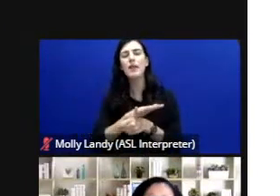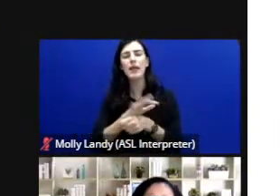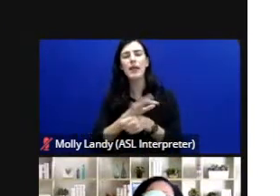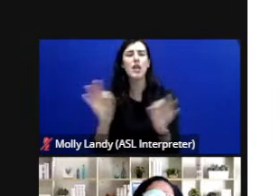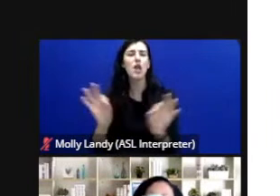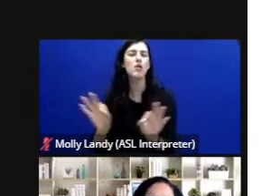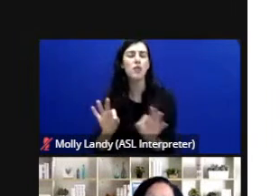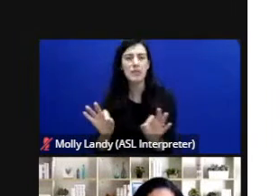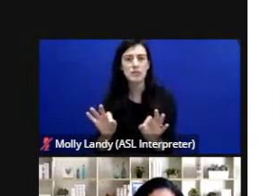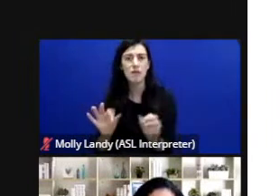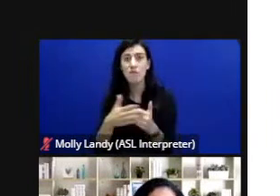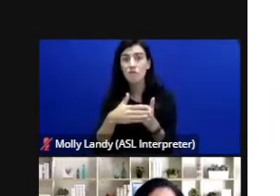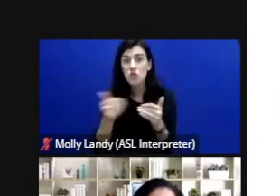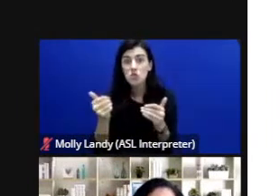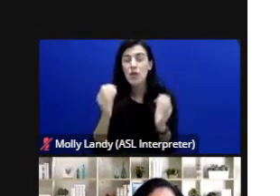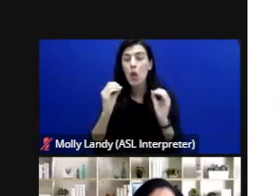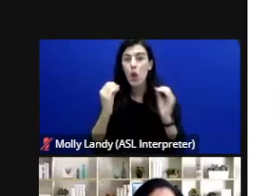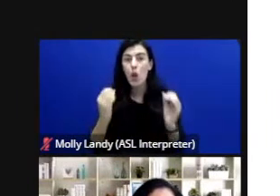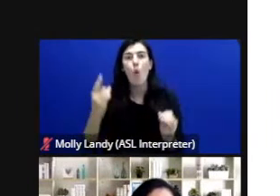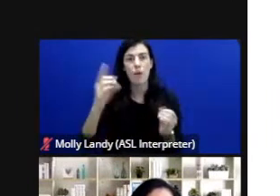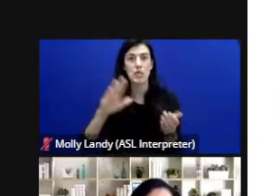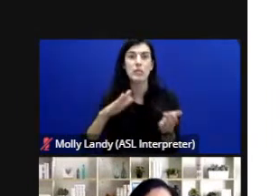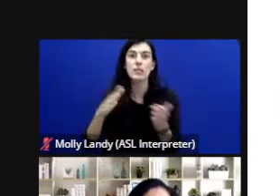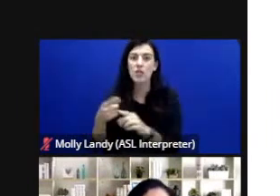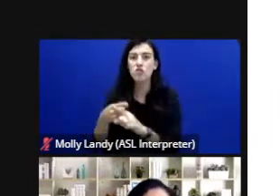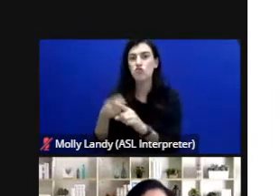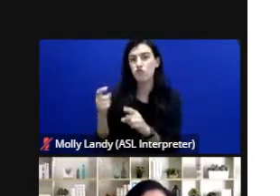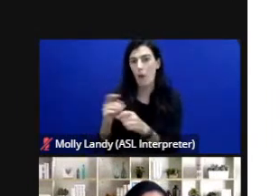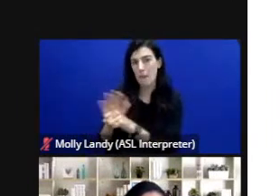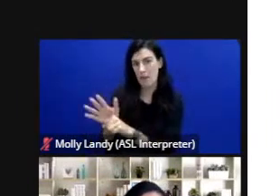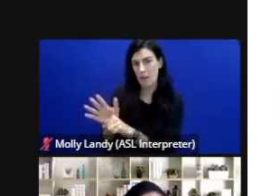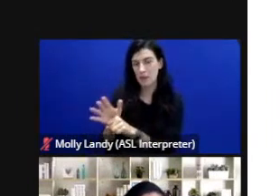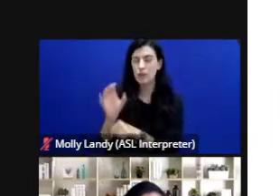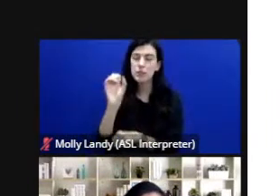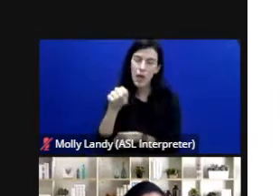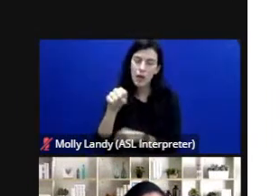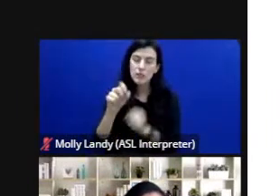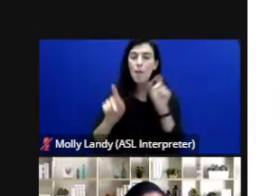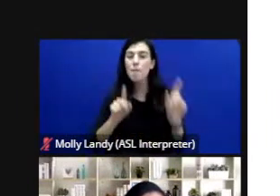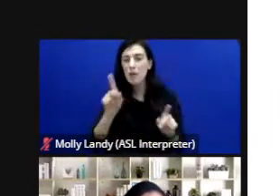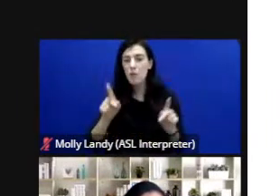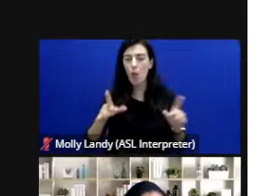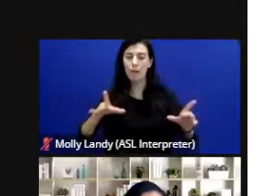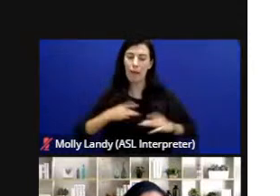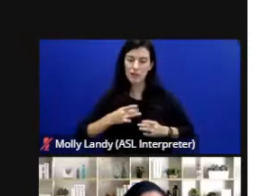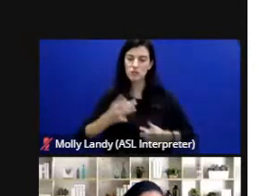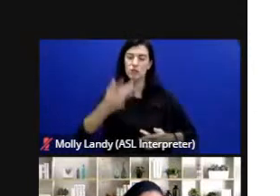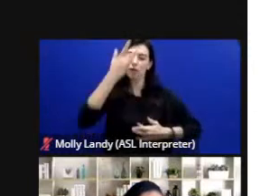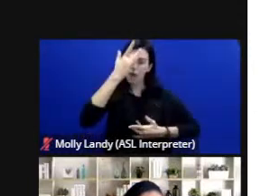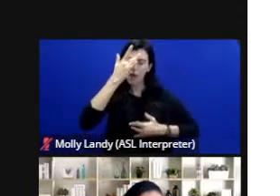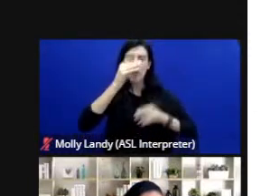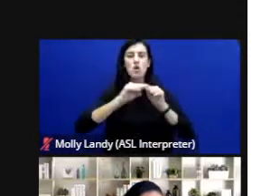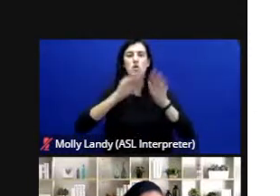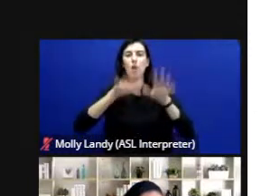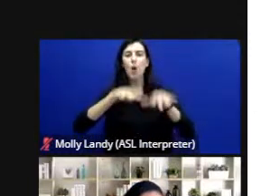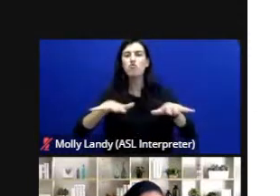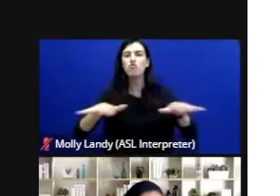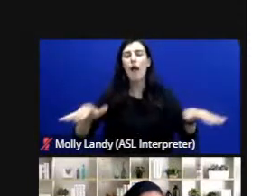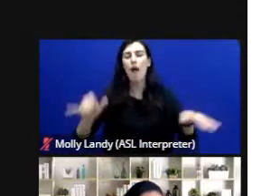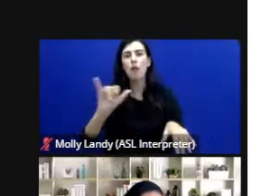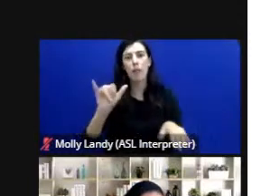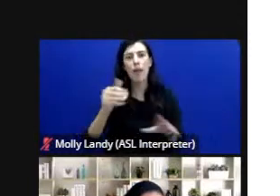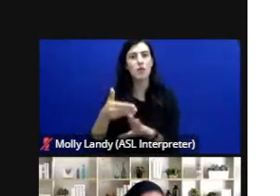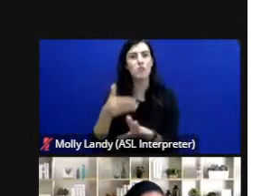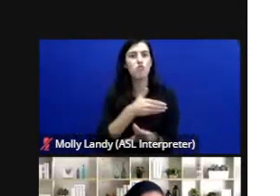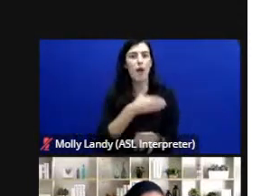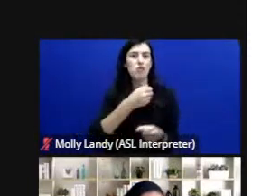no one dies from it. Yes, people are catching stuff. It goes around just like it did in prior